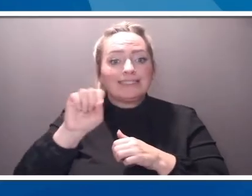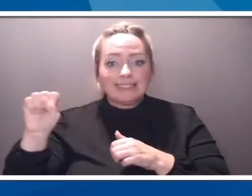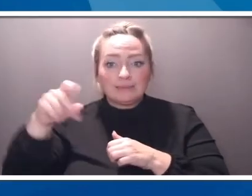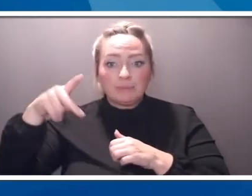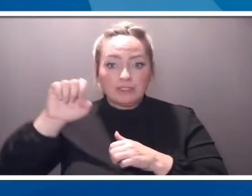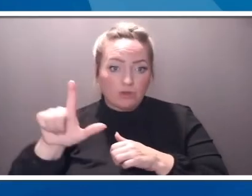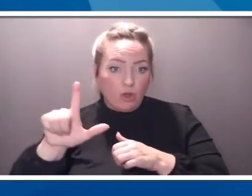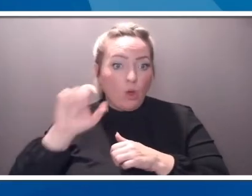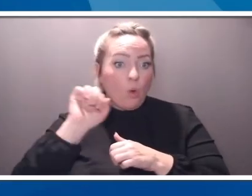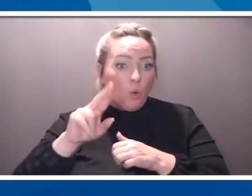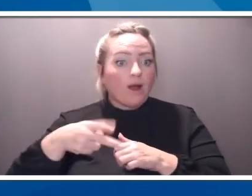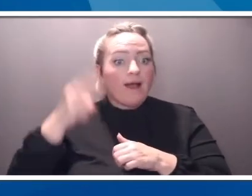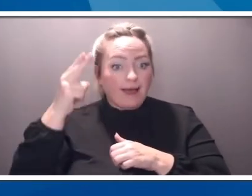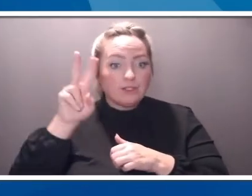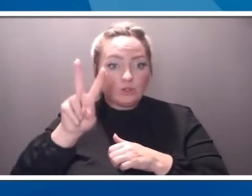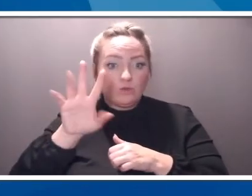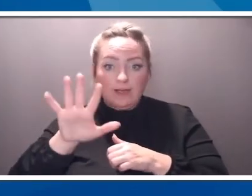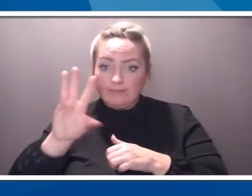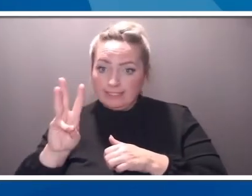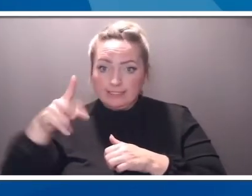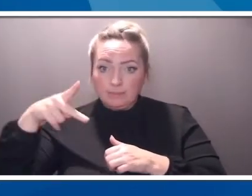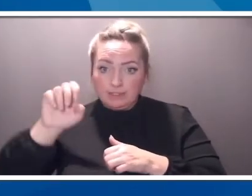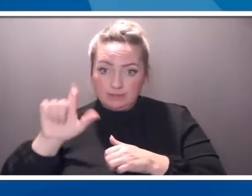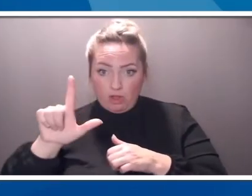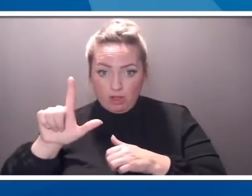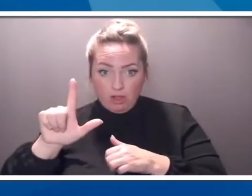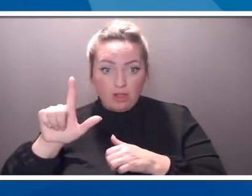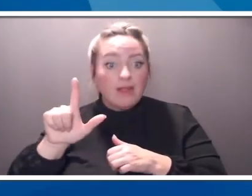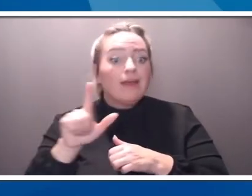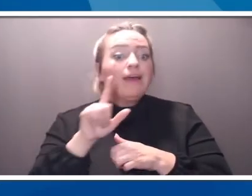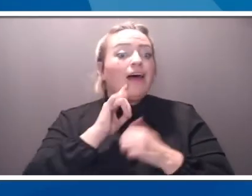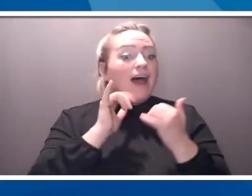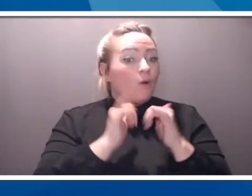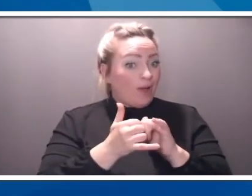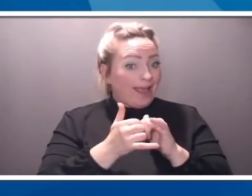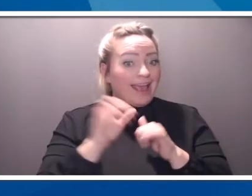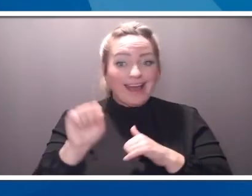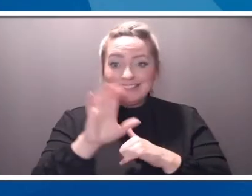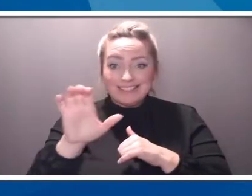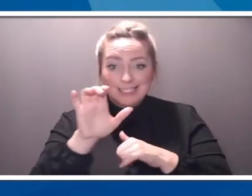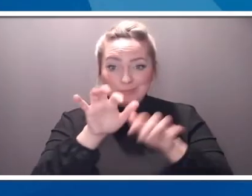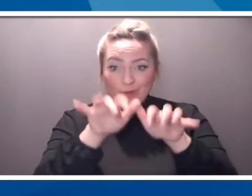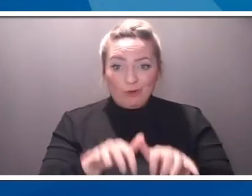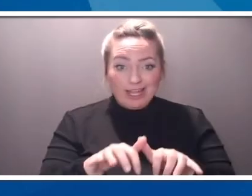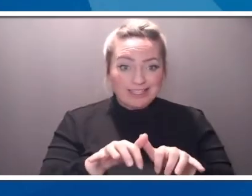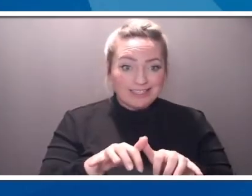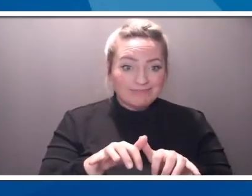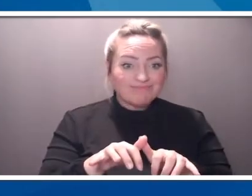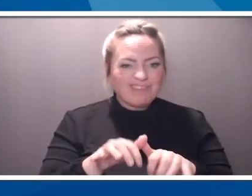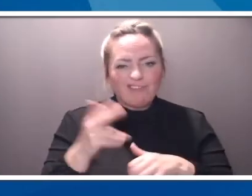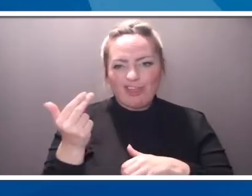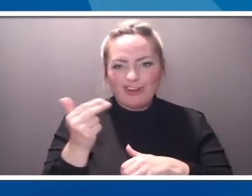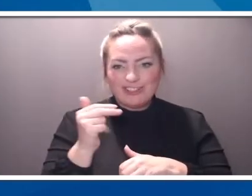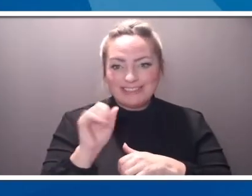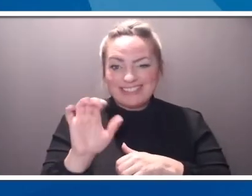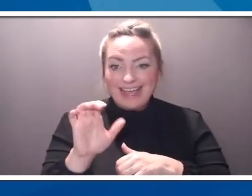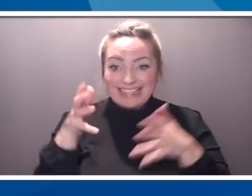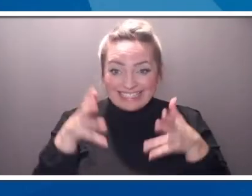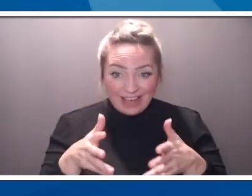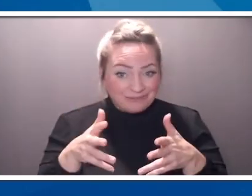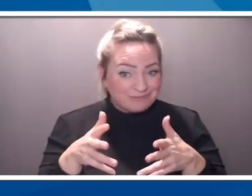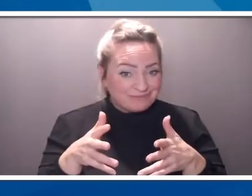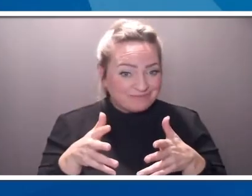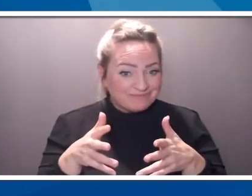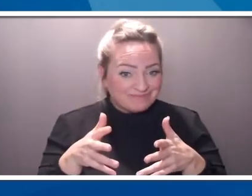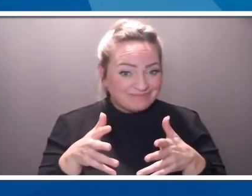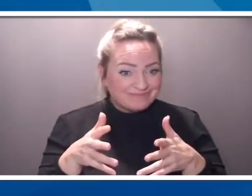width 320 CSS pixels or height 256 pixels. Now the way this SC has been written, and I'll see